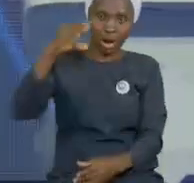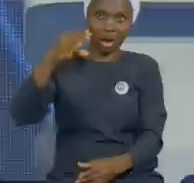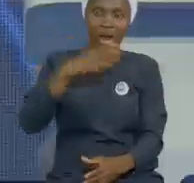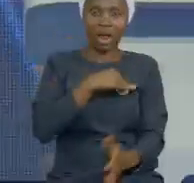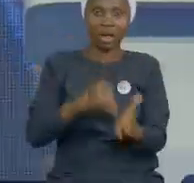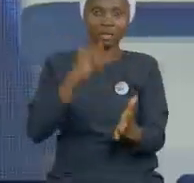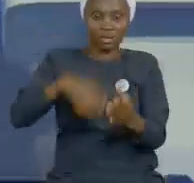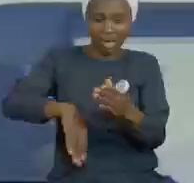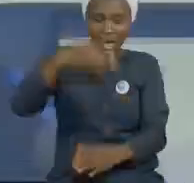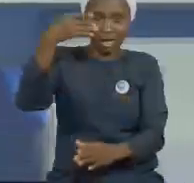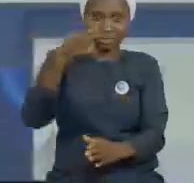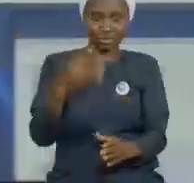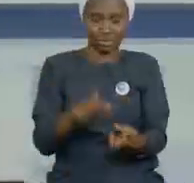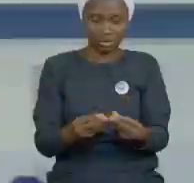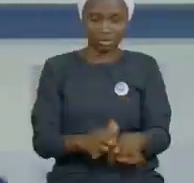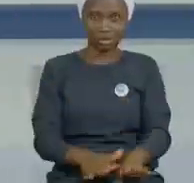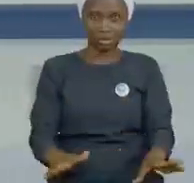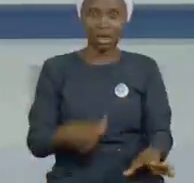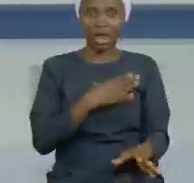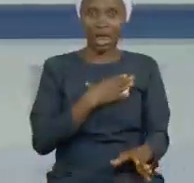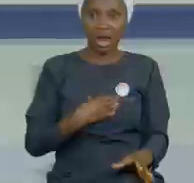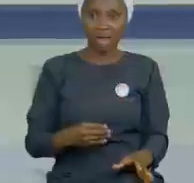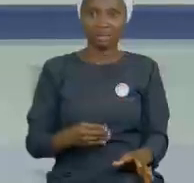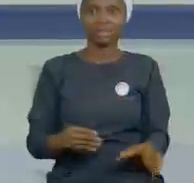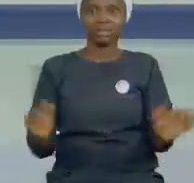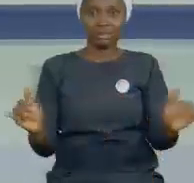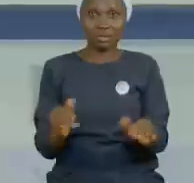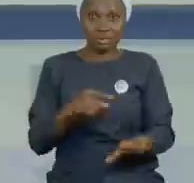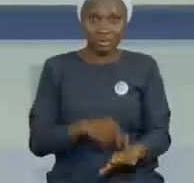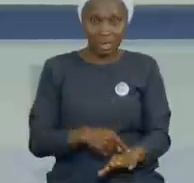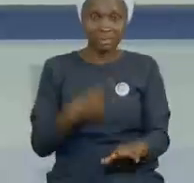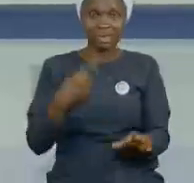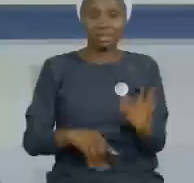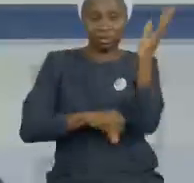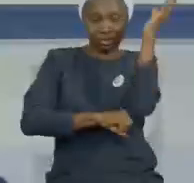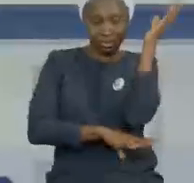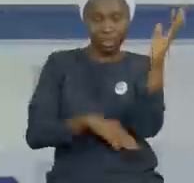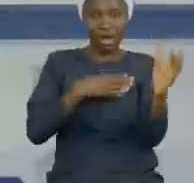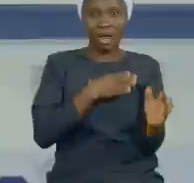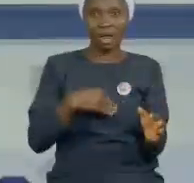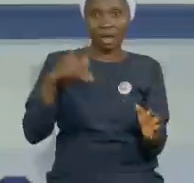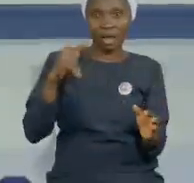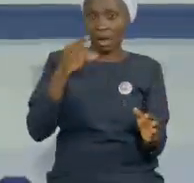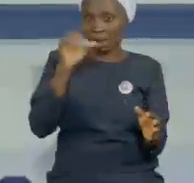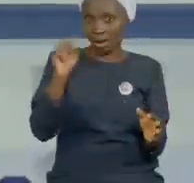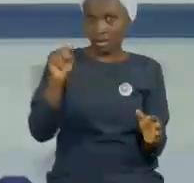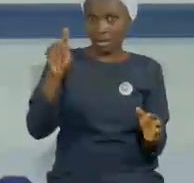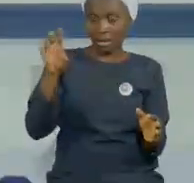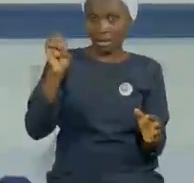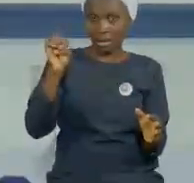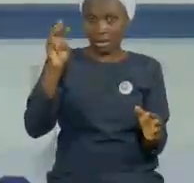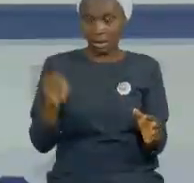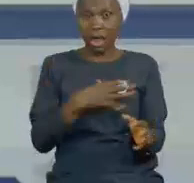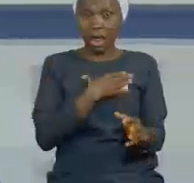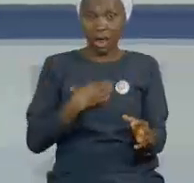the ground. At the same time, the root and the stem and the branches and the sicknesses and